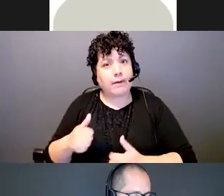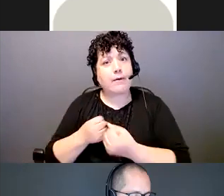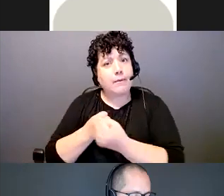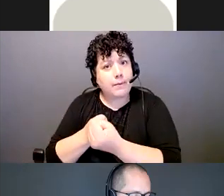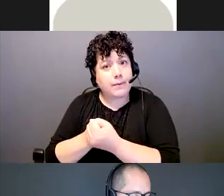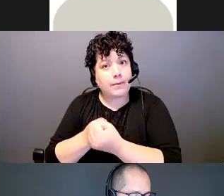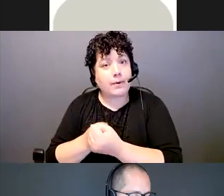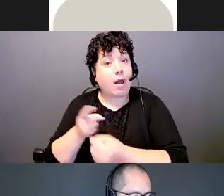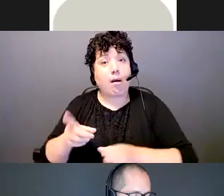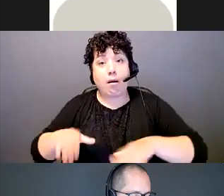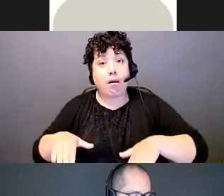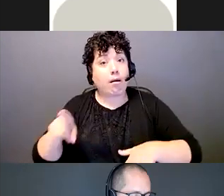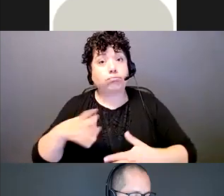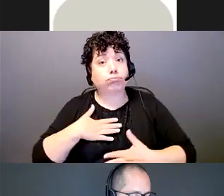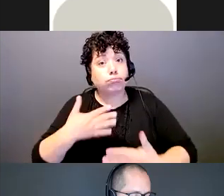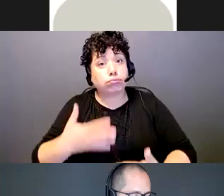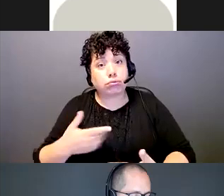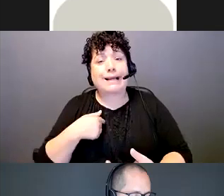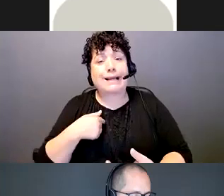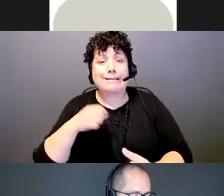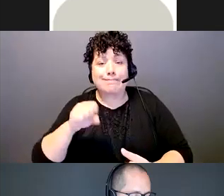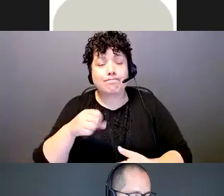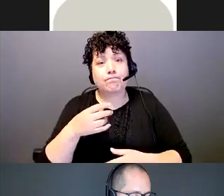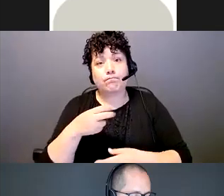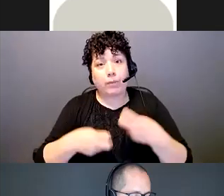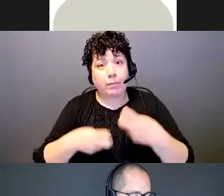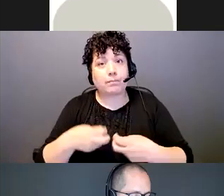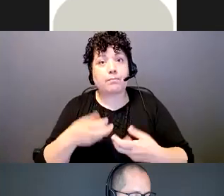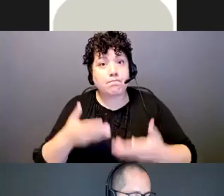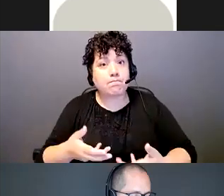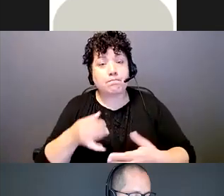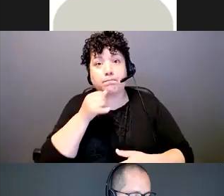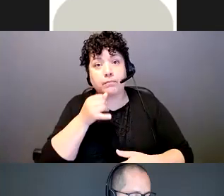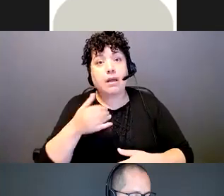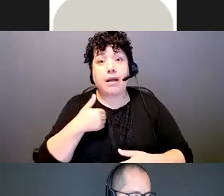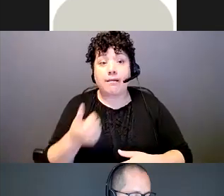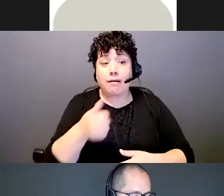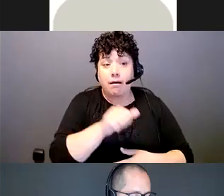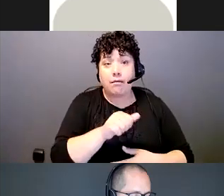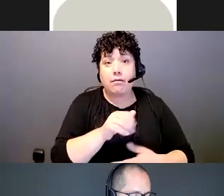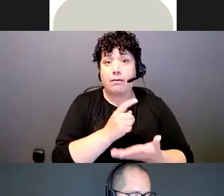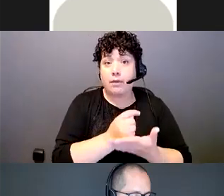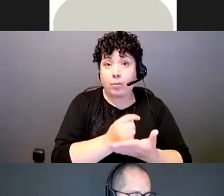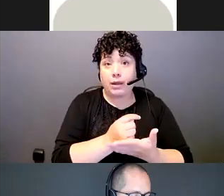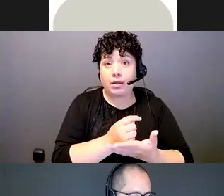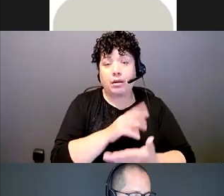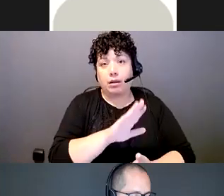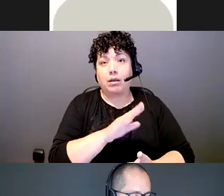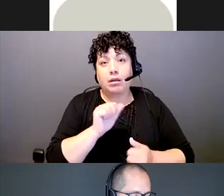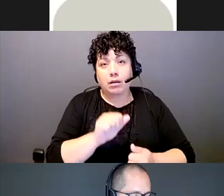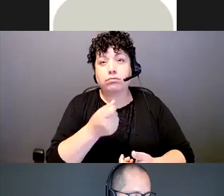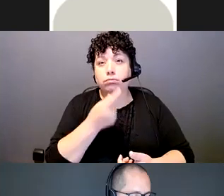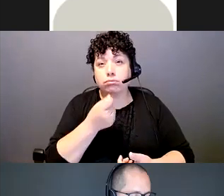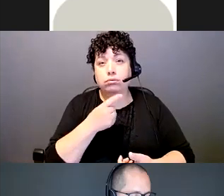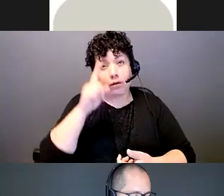they have a problem. So there is also pharmacotherapy that's available. And again, that's the game changer I spoke to in terms of